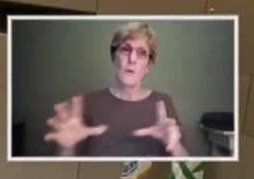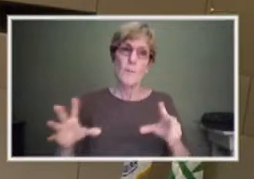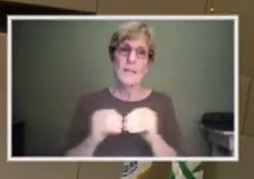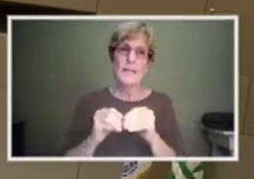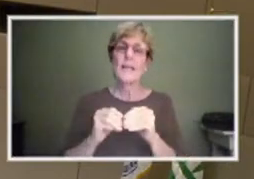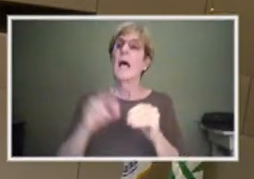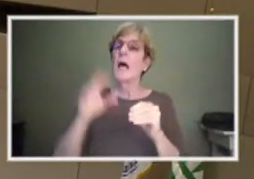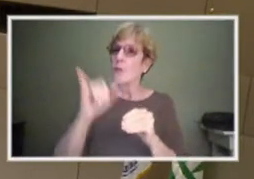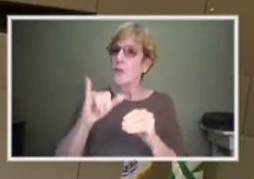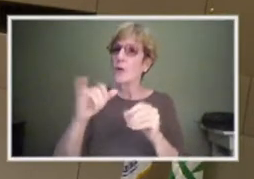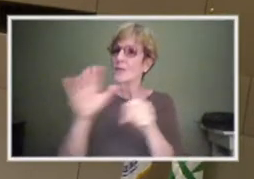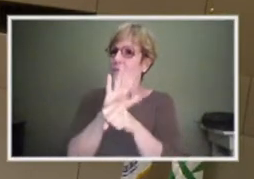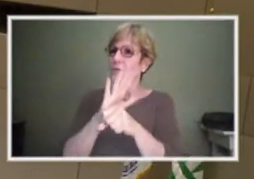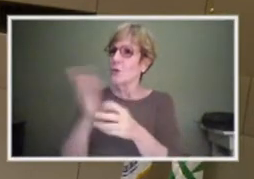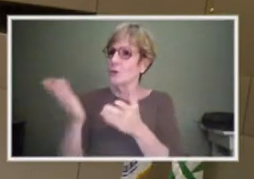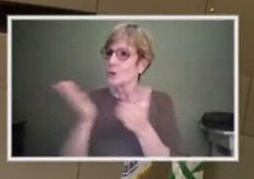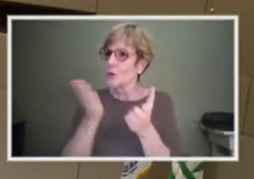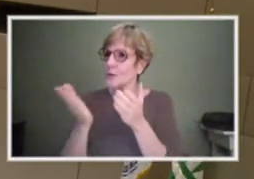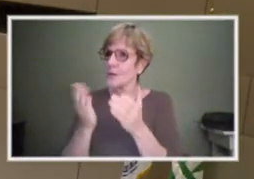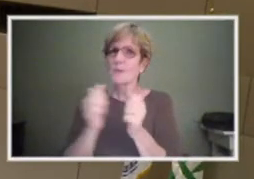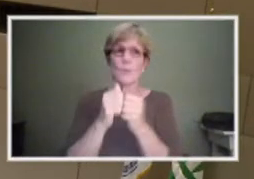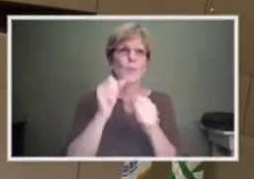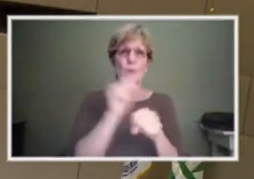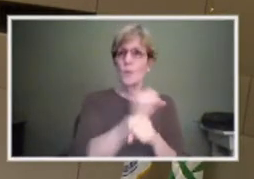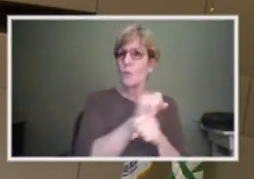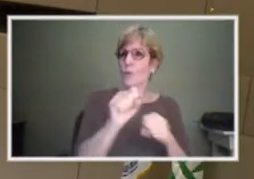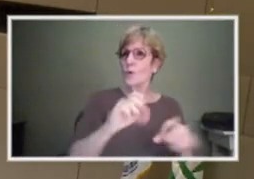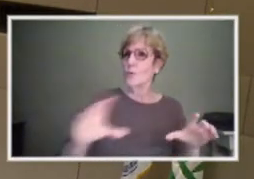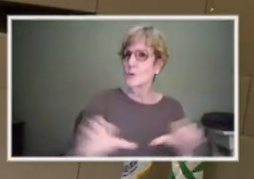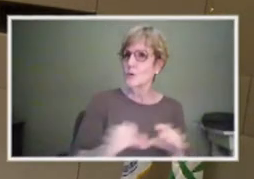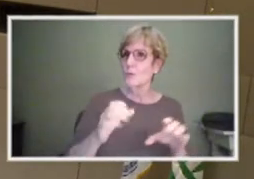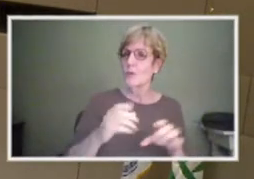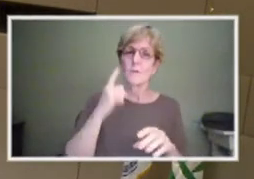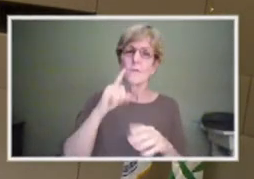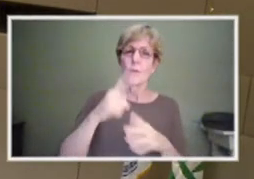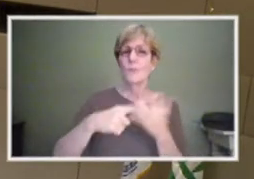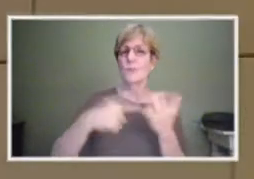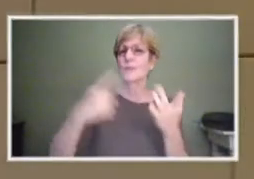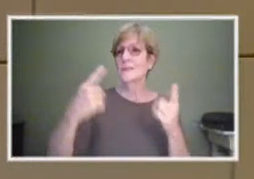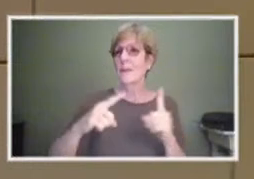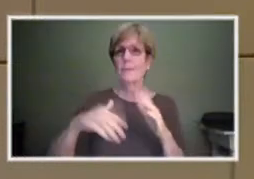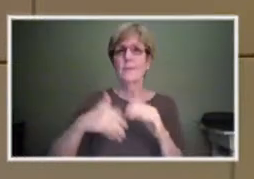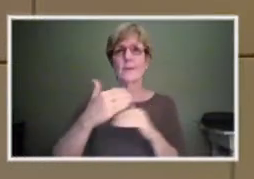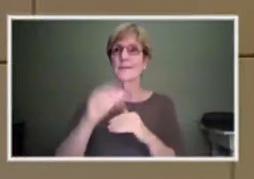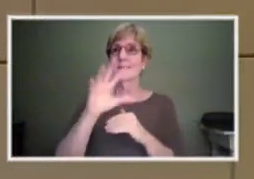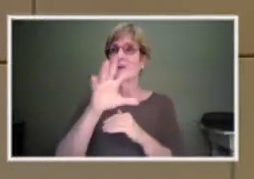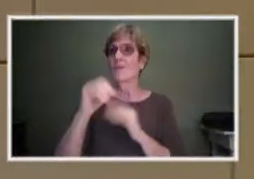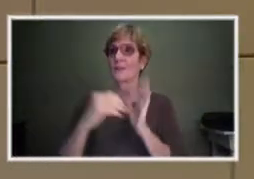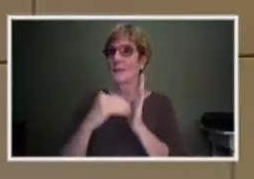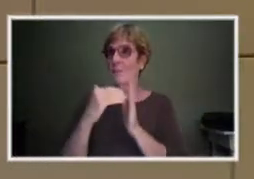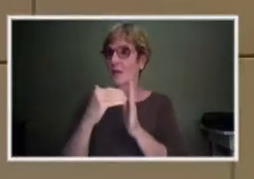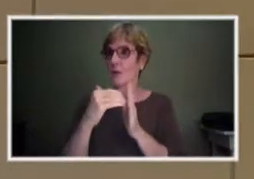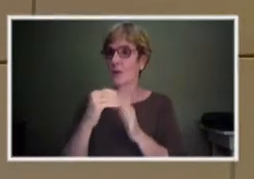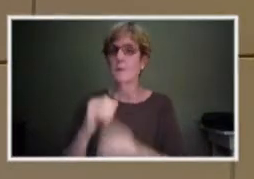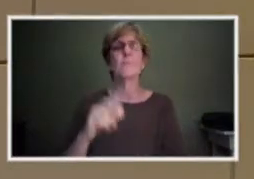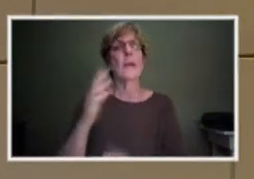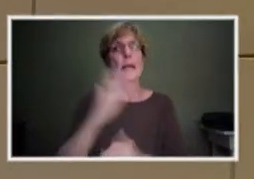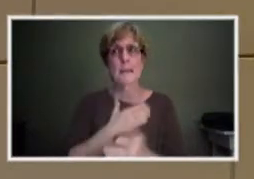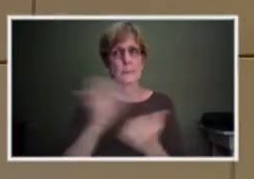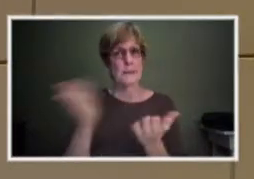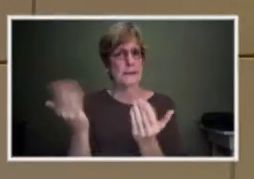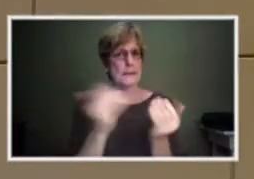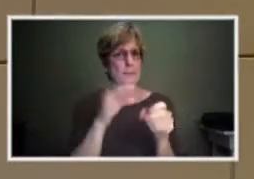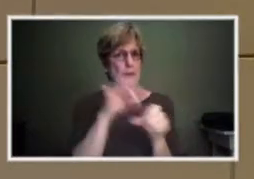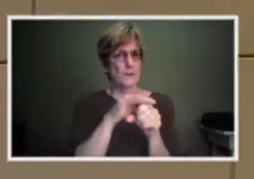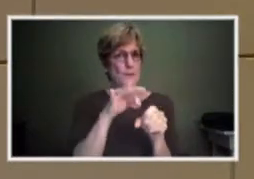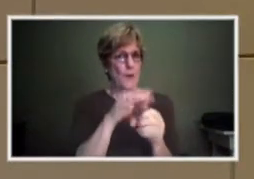of services with the work that we're doing in terms of what we're doing with the next $50 million bond. As a reminder, please come out and vote to support that